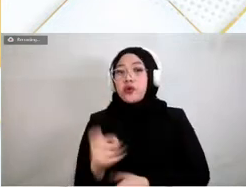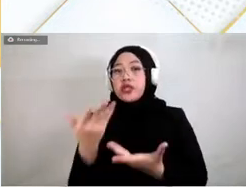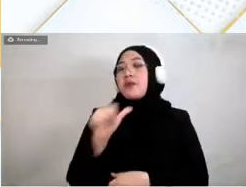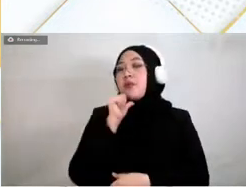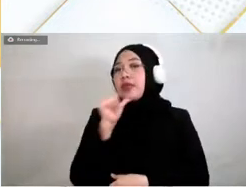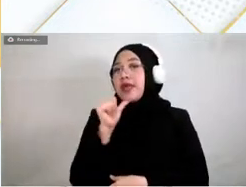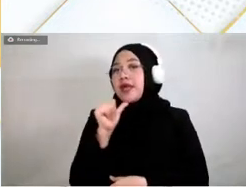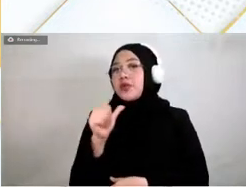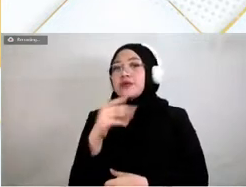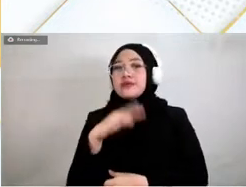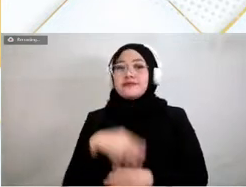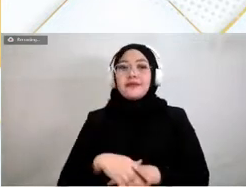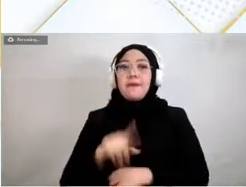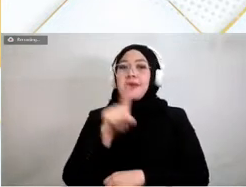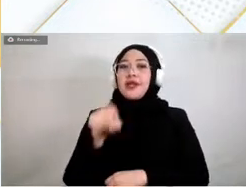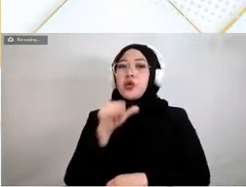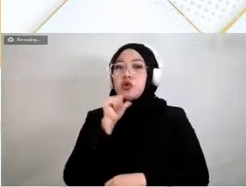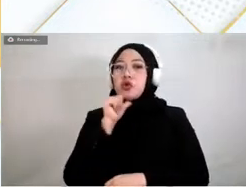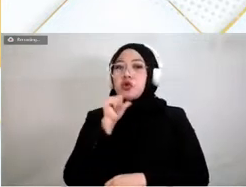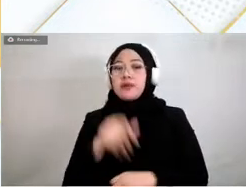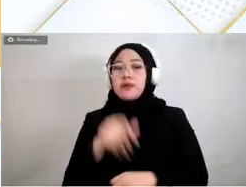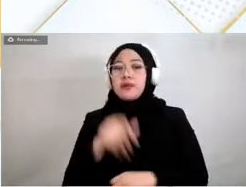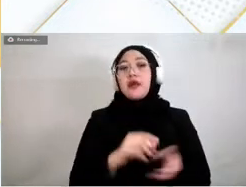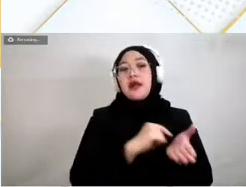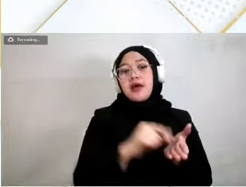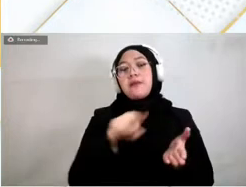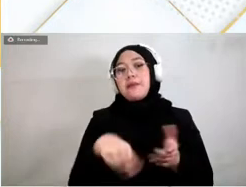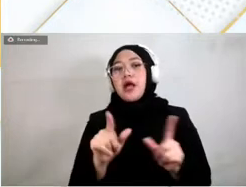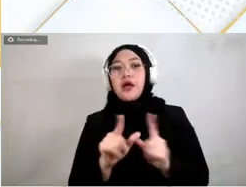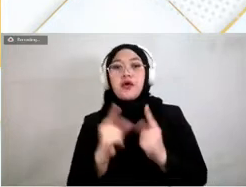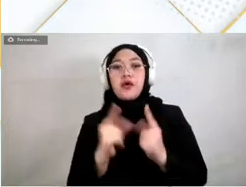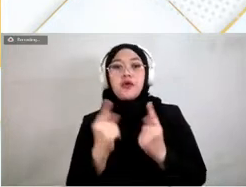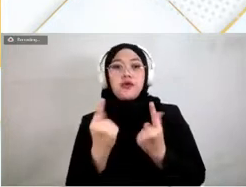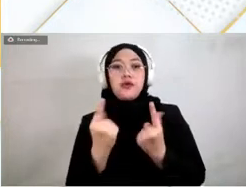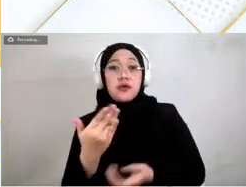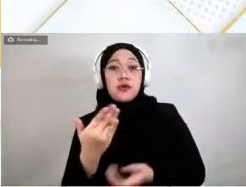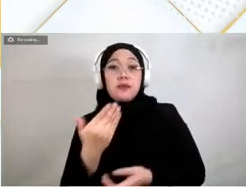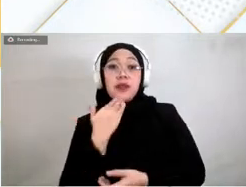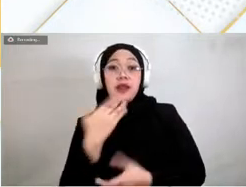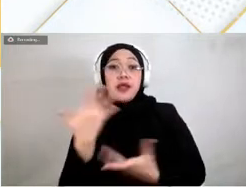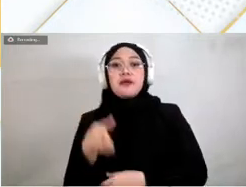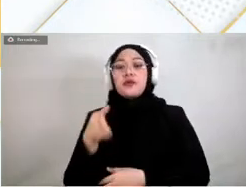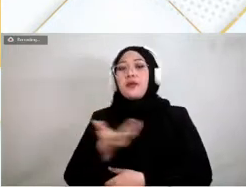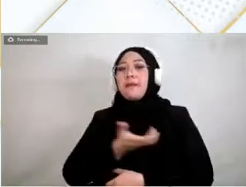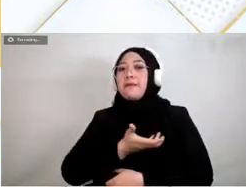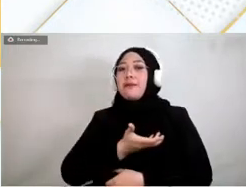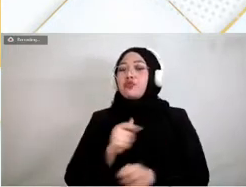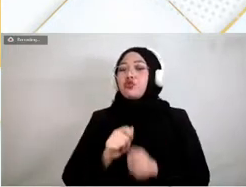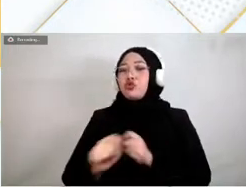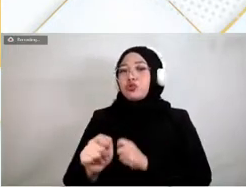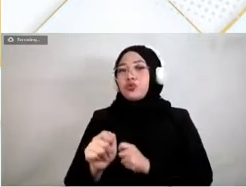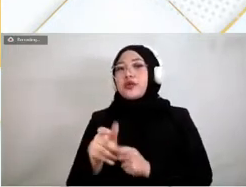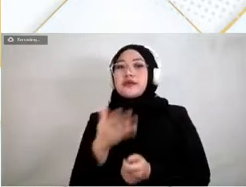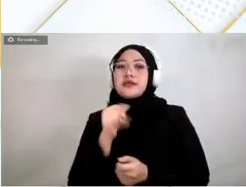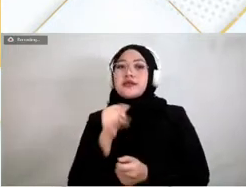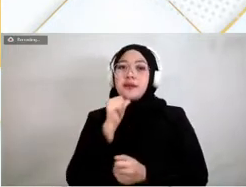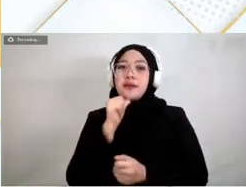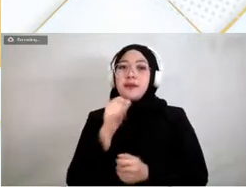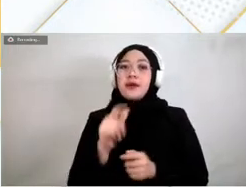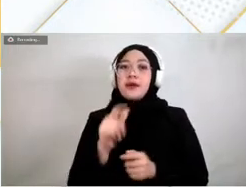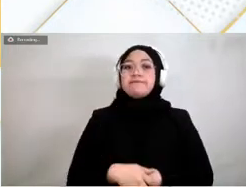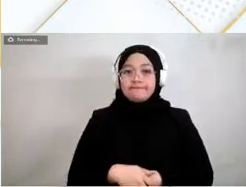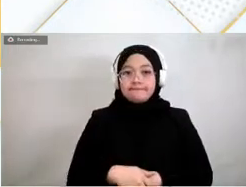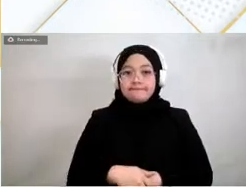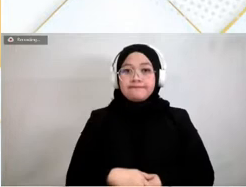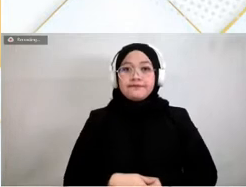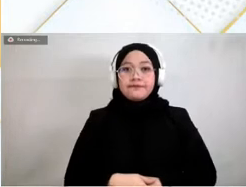you write your name, your institution, you write that question, and who the question is for, and we will be answering those questions within our panel